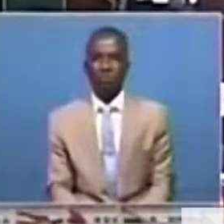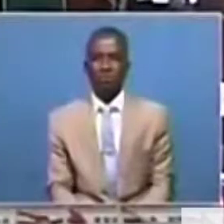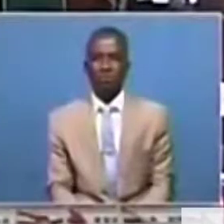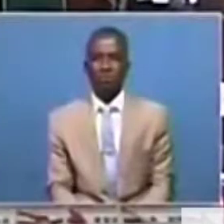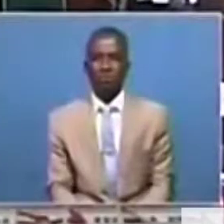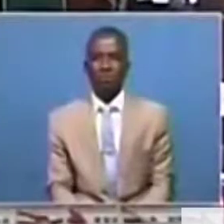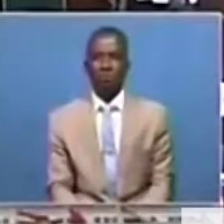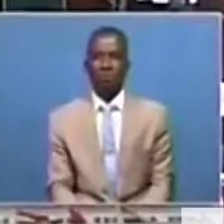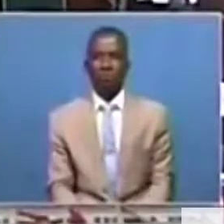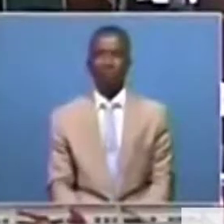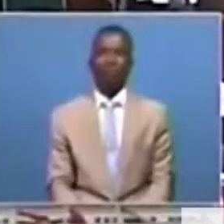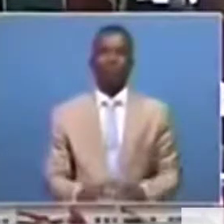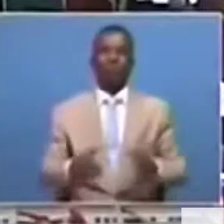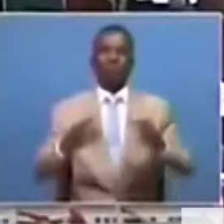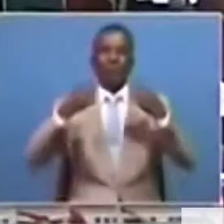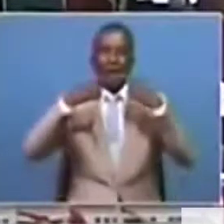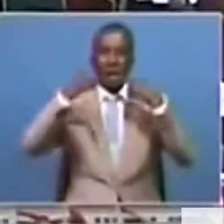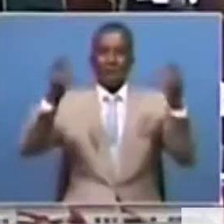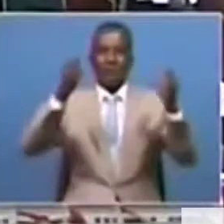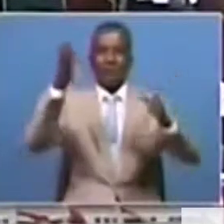please the ruling of the court.